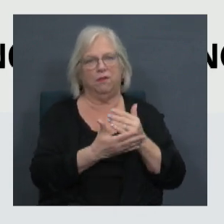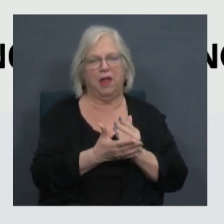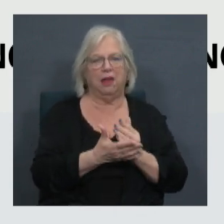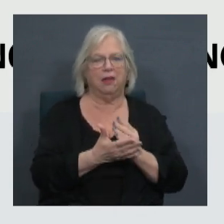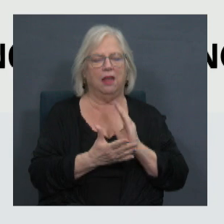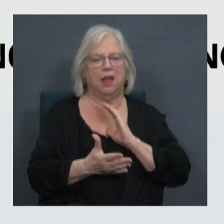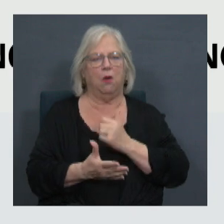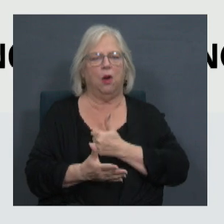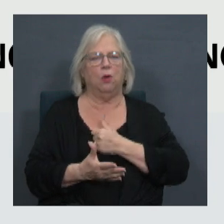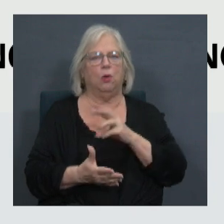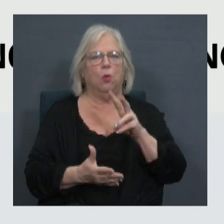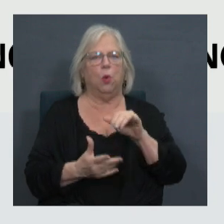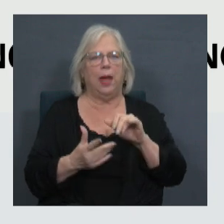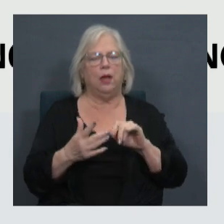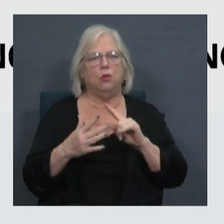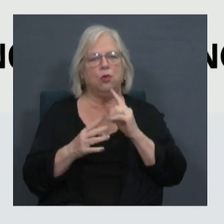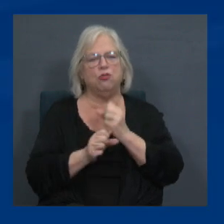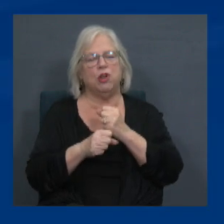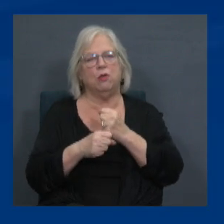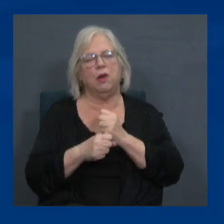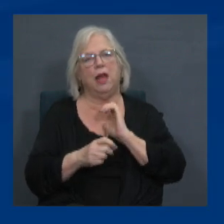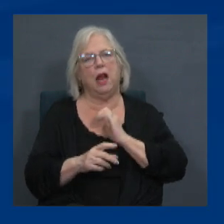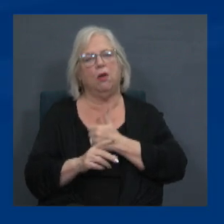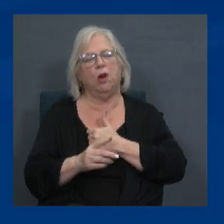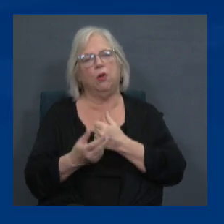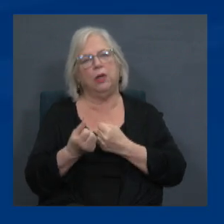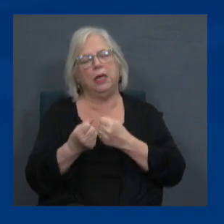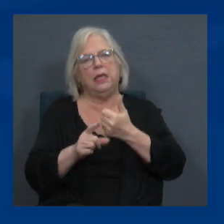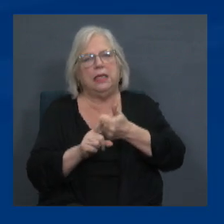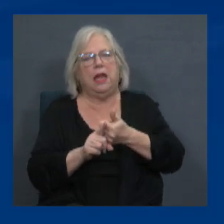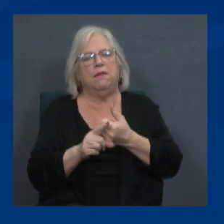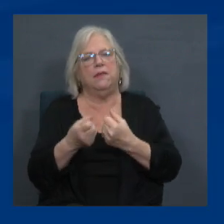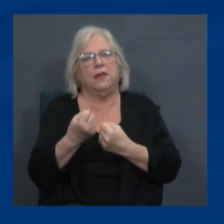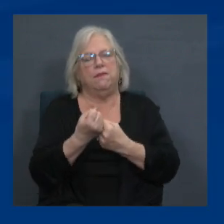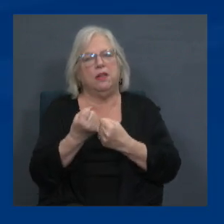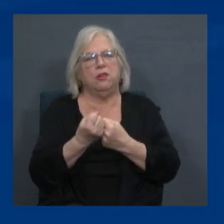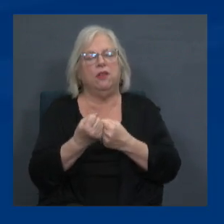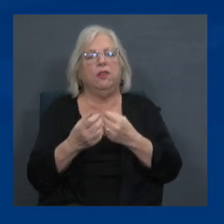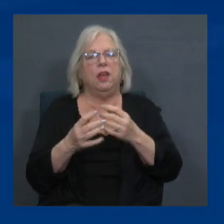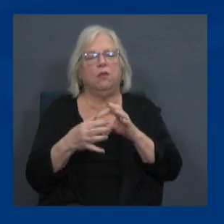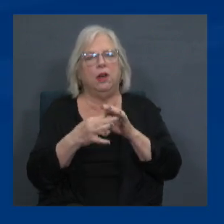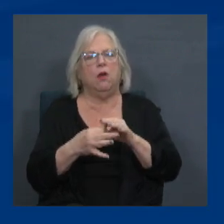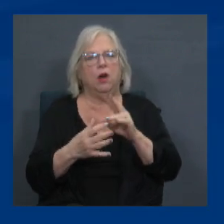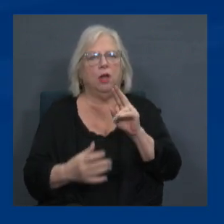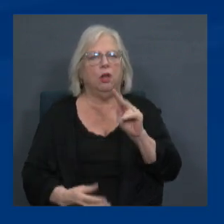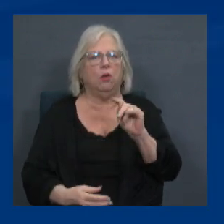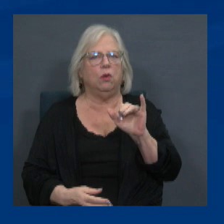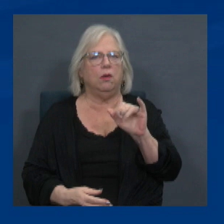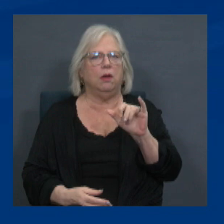own way of continuing to generate our own self-sufficiency in terms of our utilities and how we